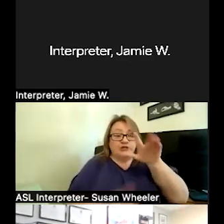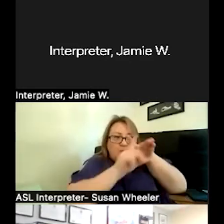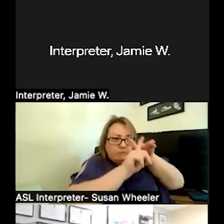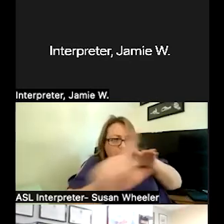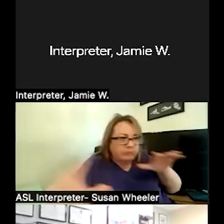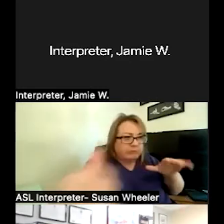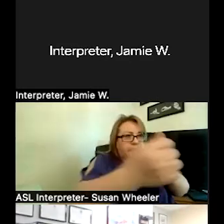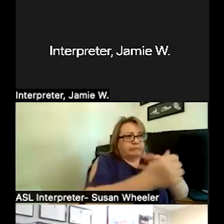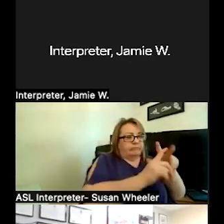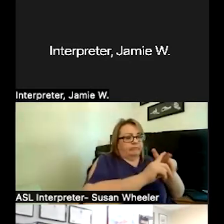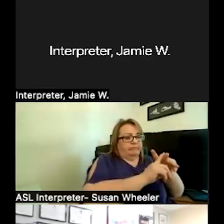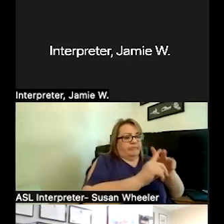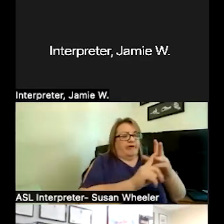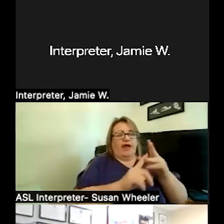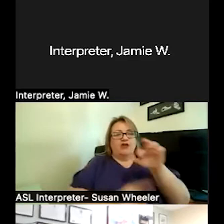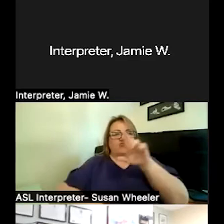and refugees.